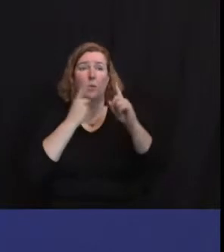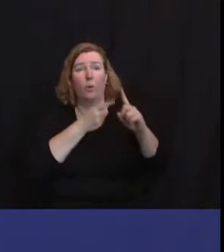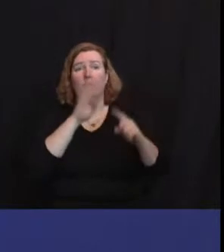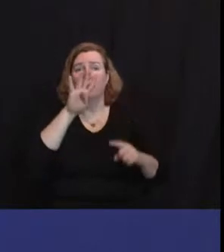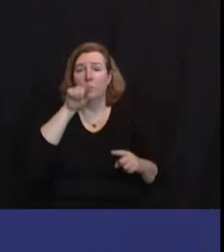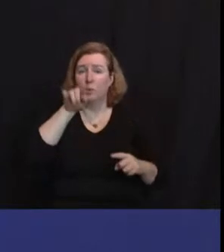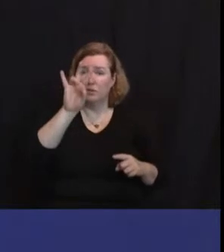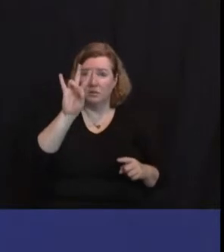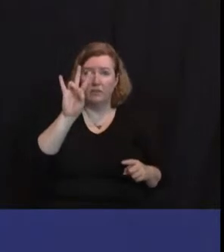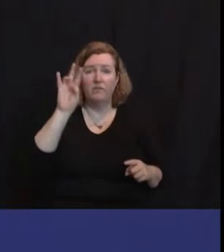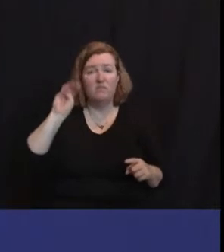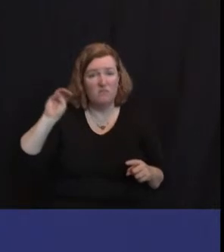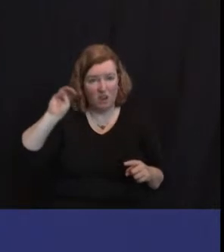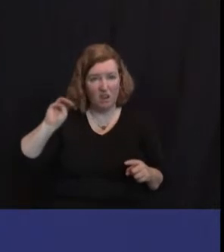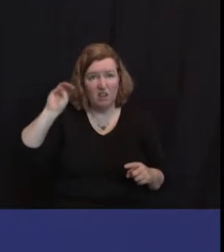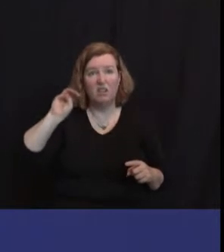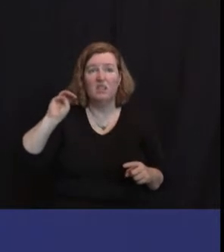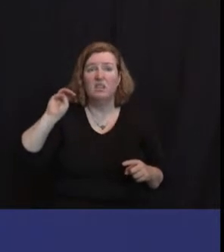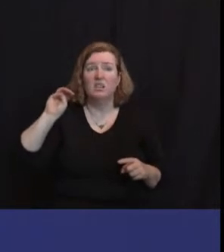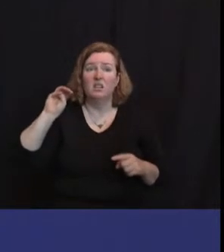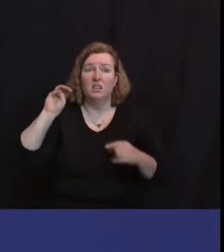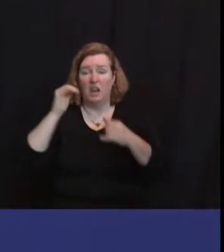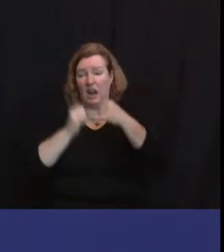So there's going to be a couple of months there